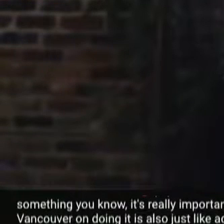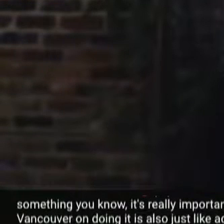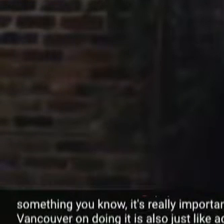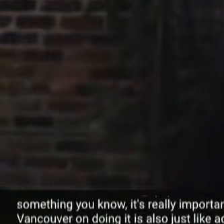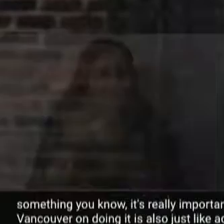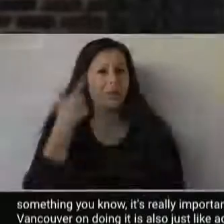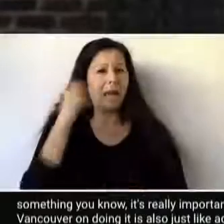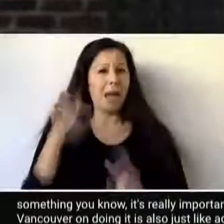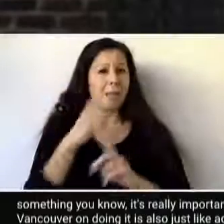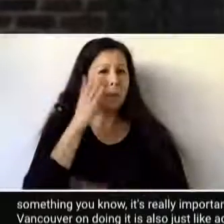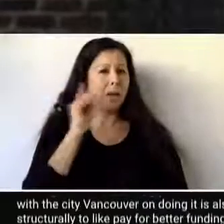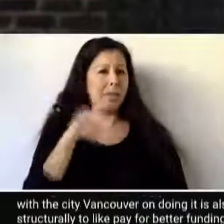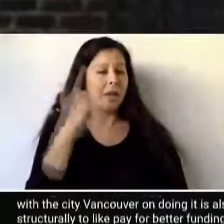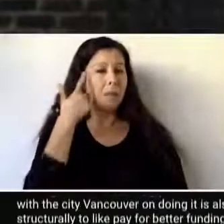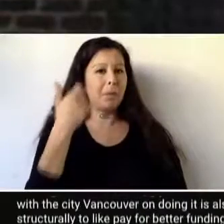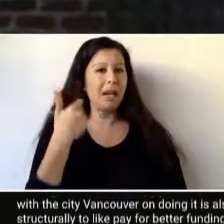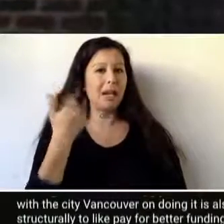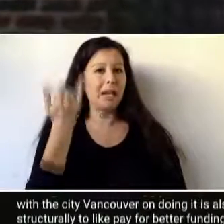to be able to experience this.